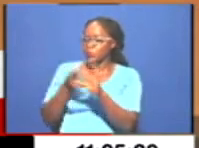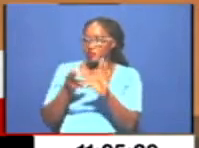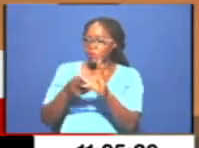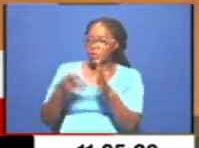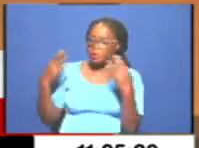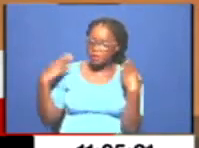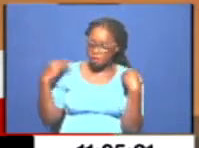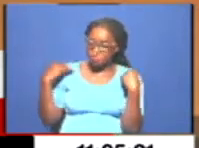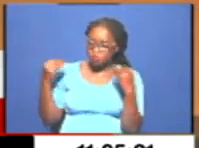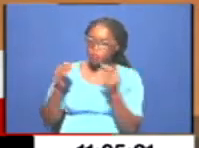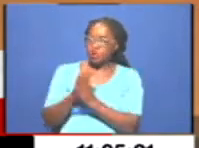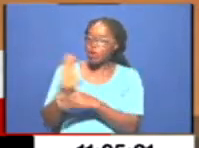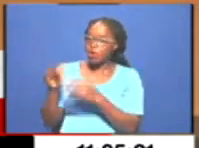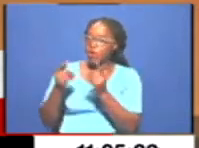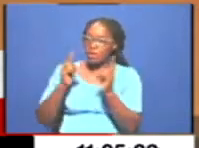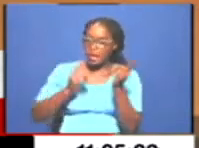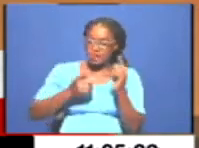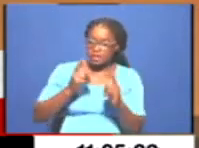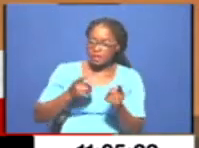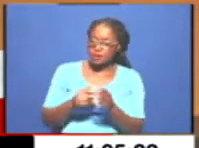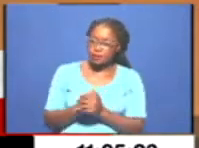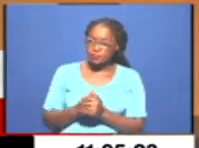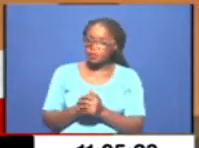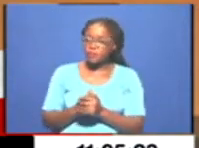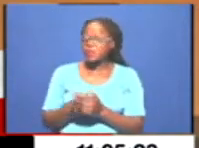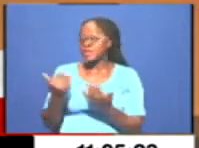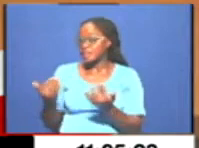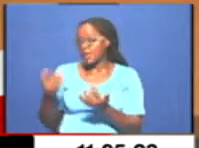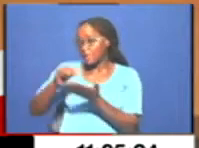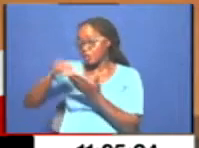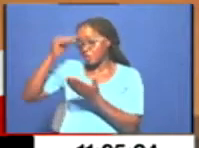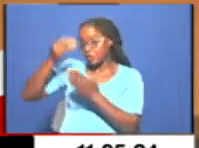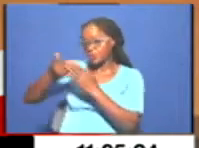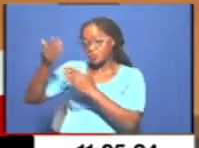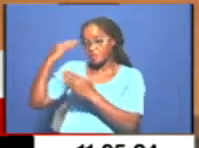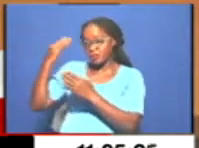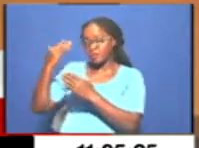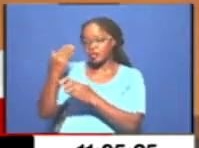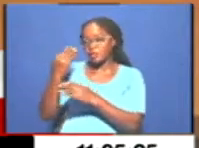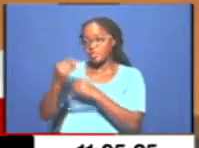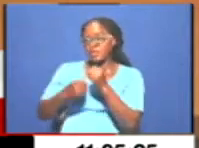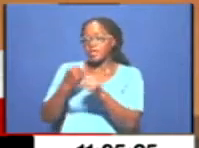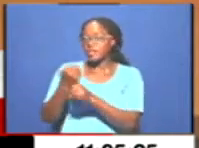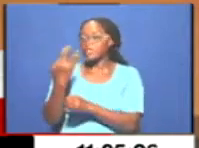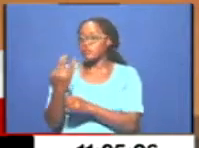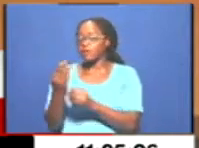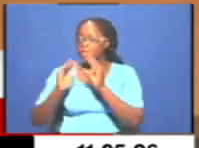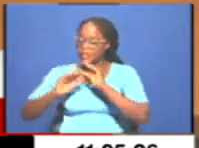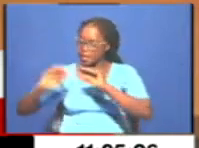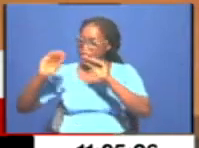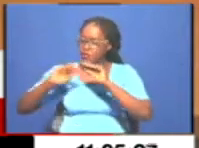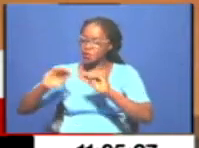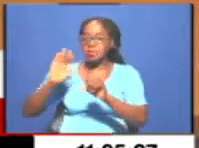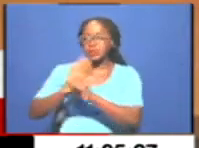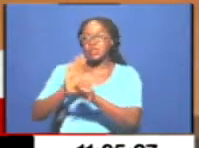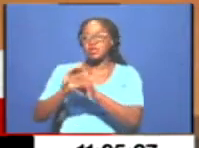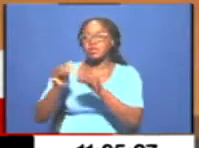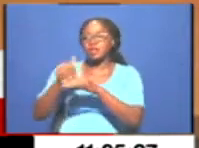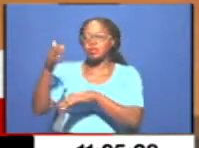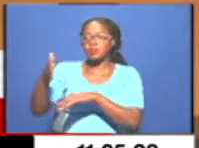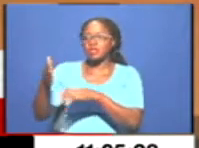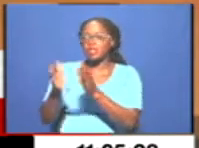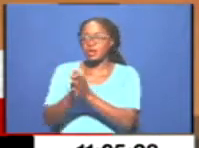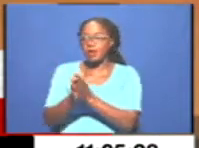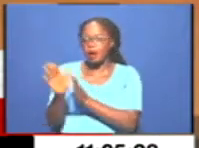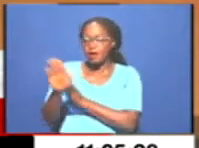athlete. And what we've learned in the previous 4 years is that there's a lot of education outside the pitch which needs to